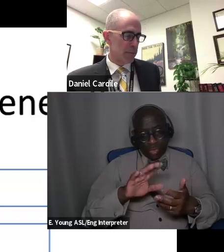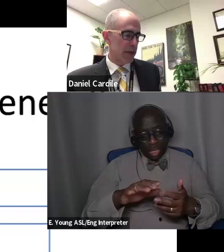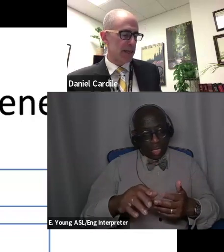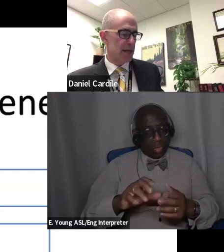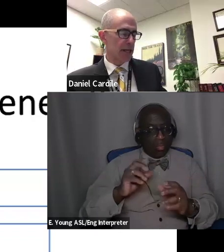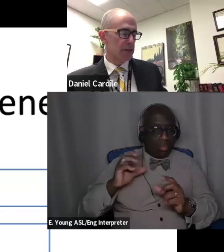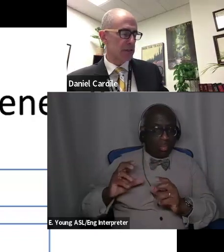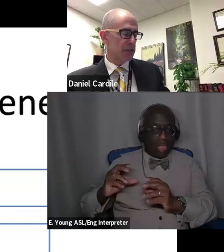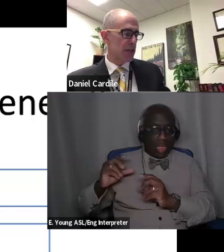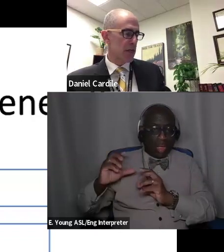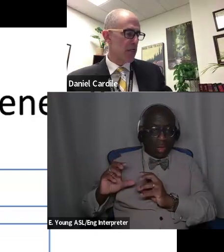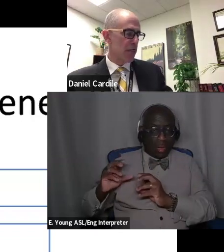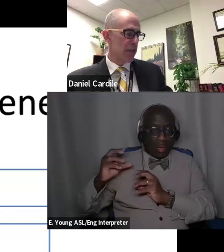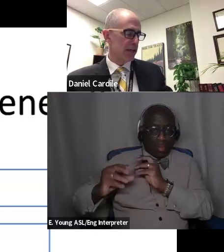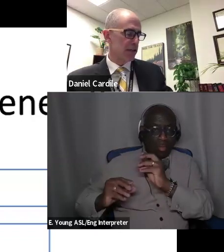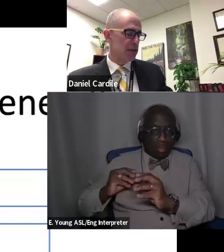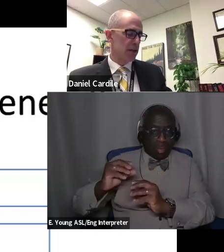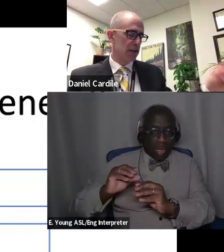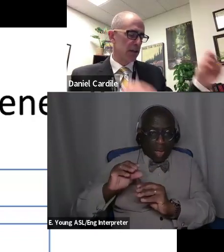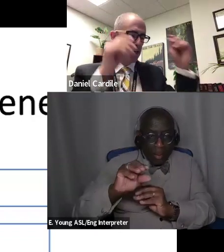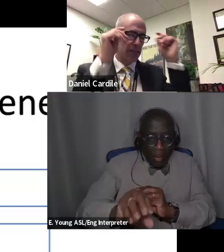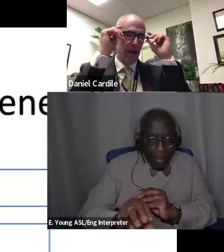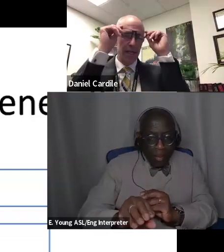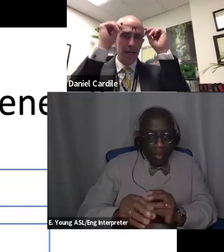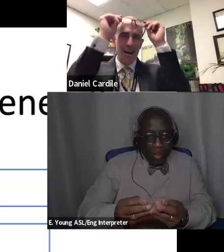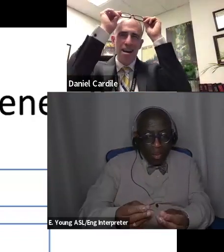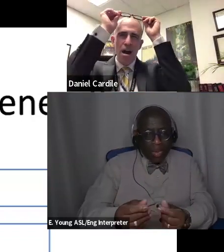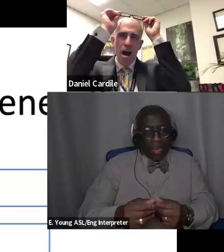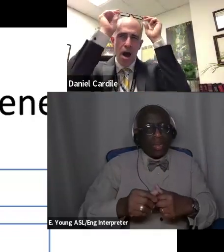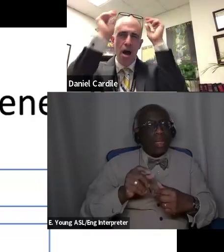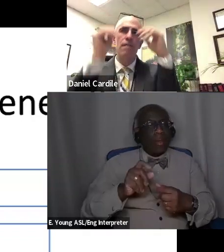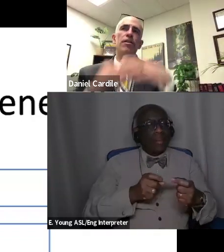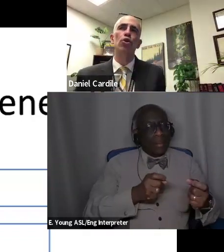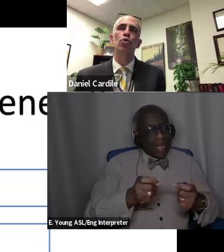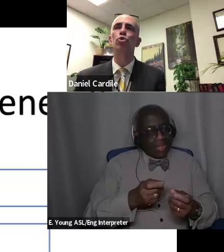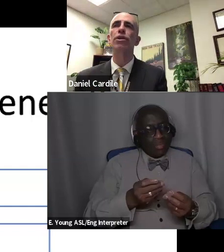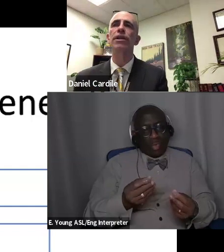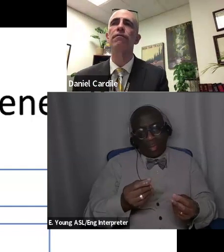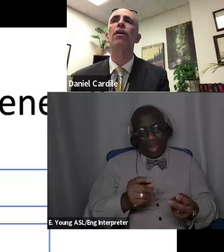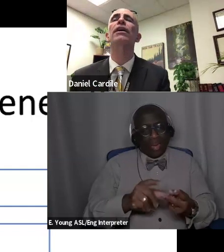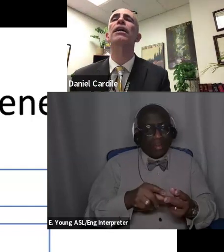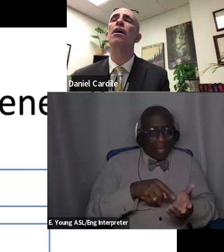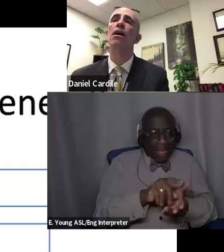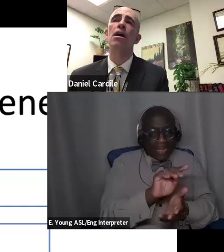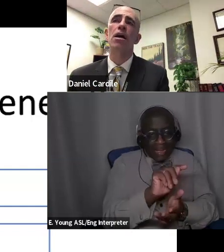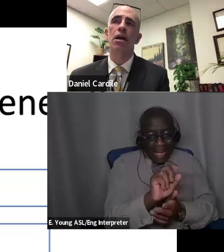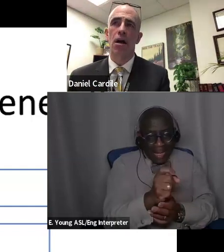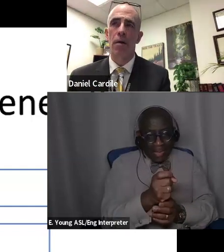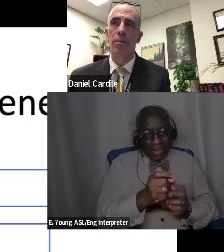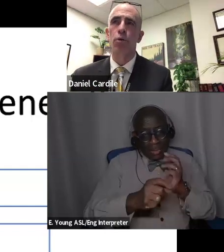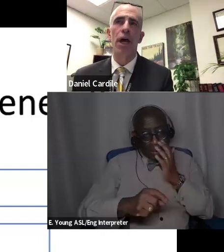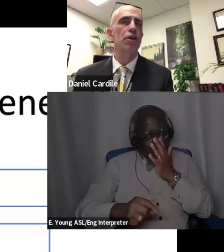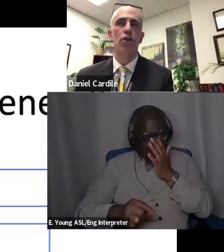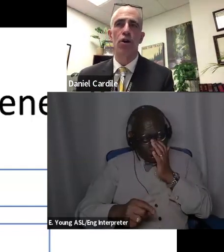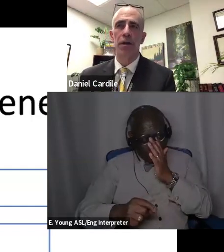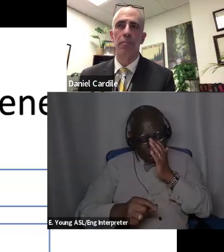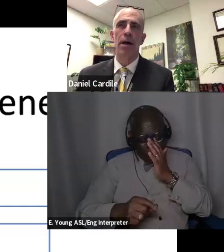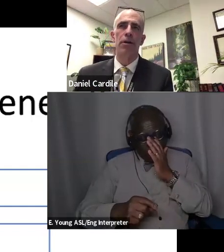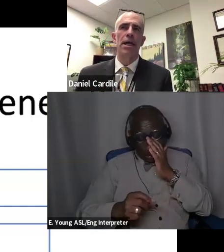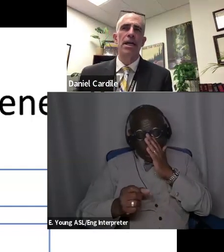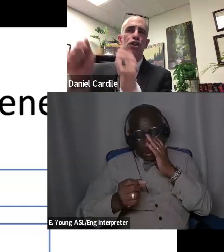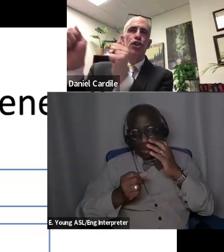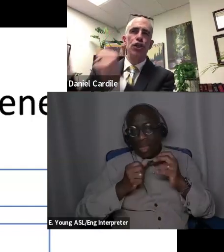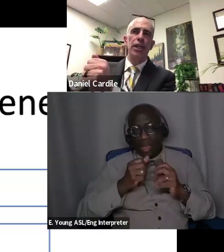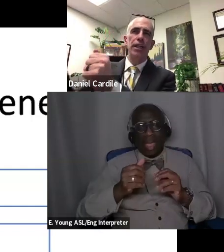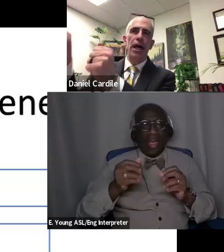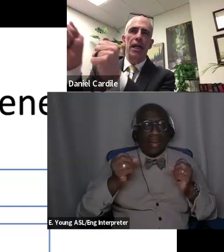property, paying taxes, things like that. Again, not usually very common. We're not talking